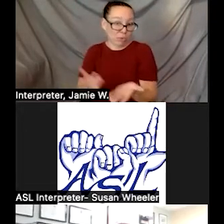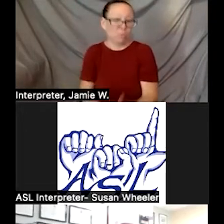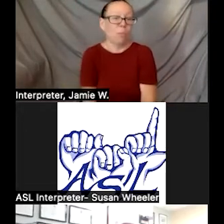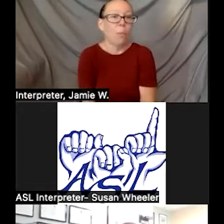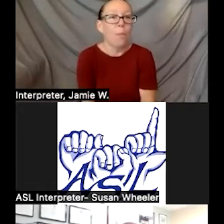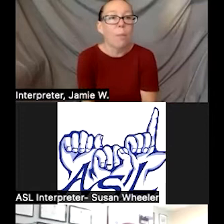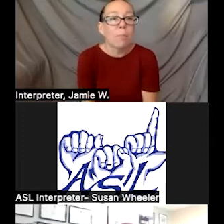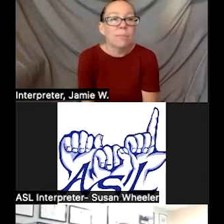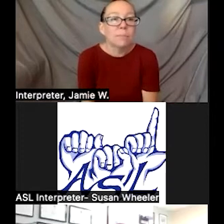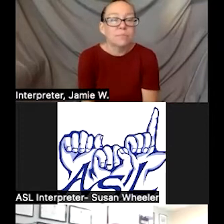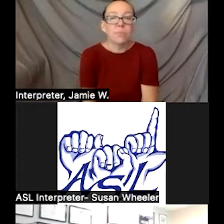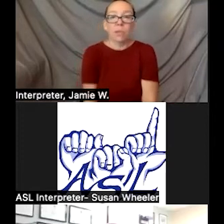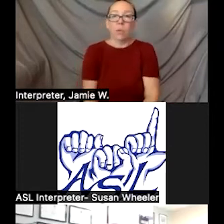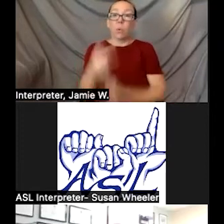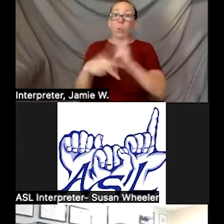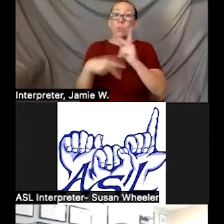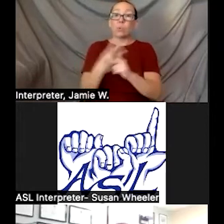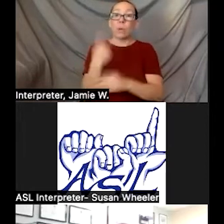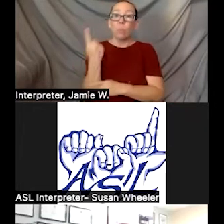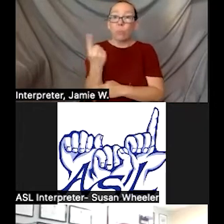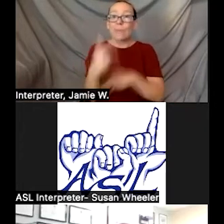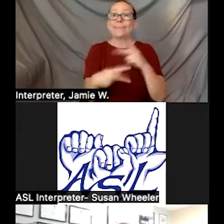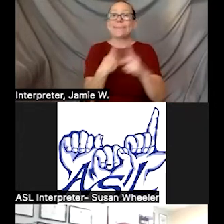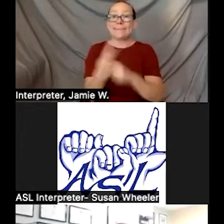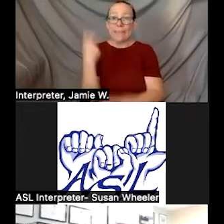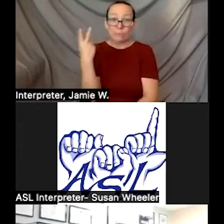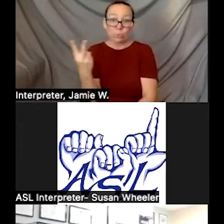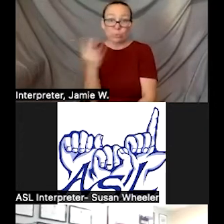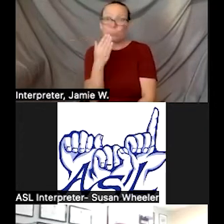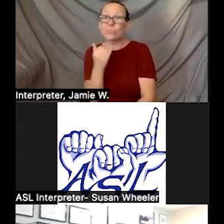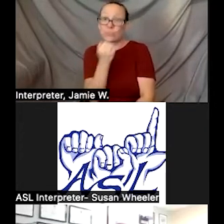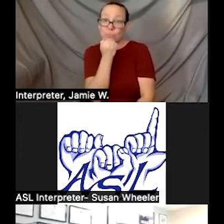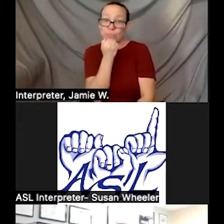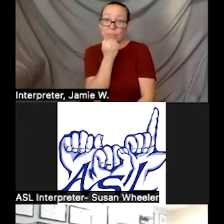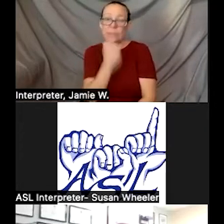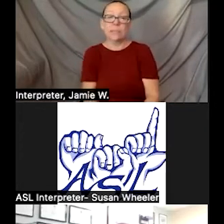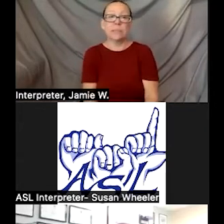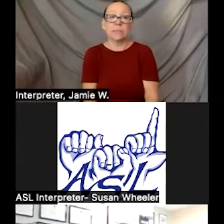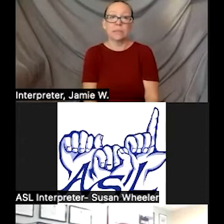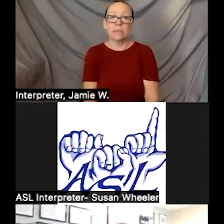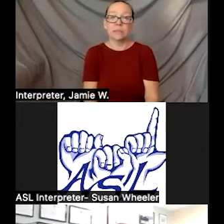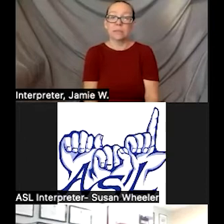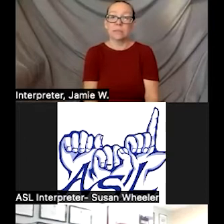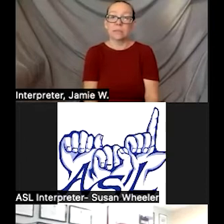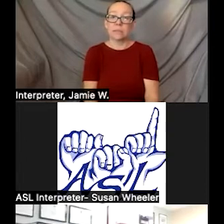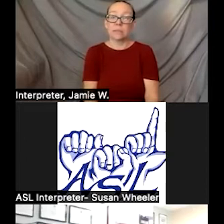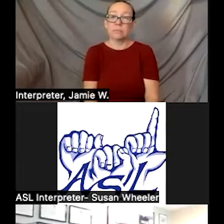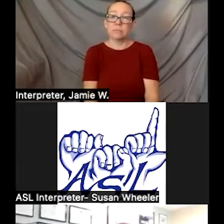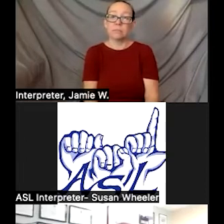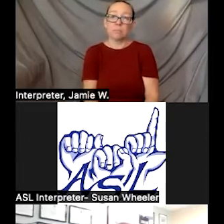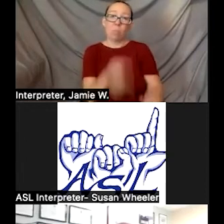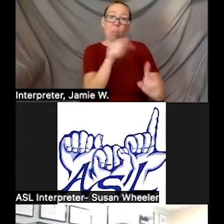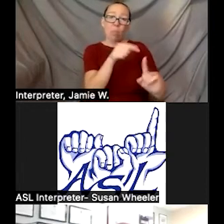So type 1 and type 2 diabetes. And oftentimes people in these communities, they also have other